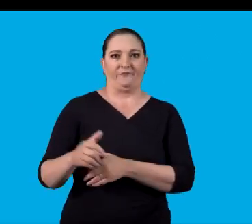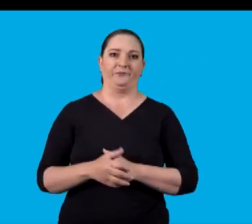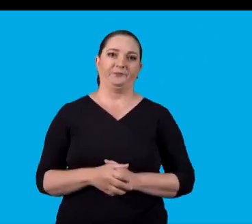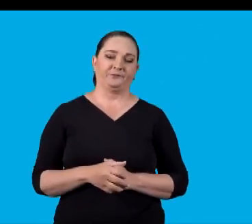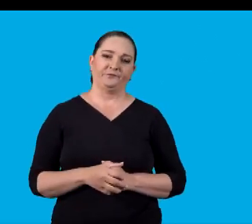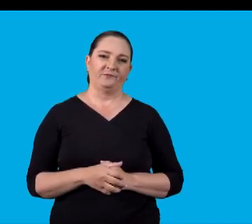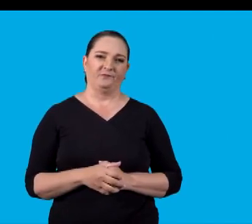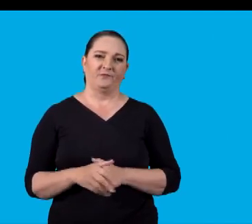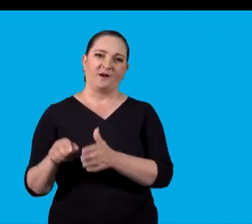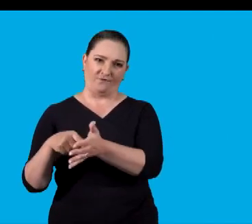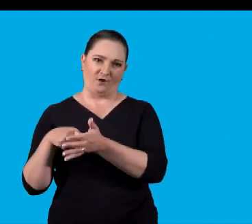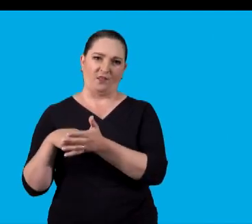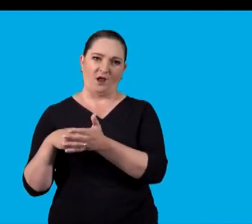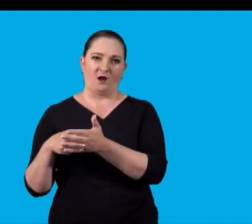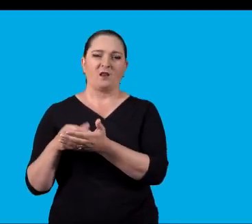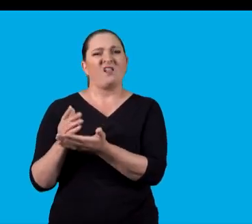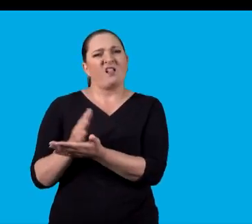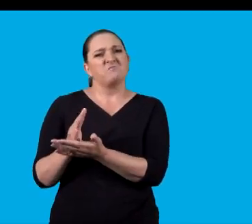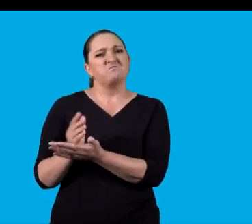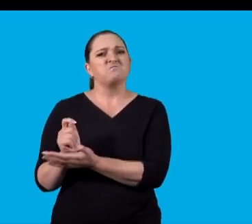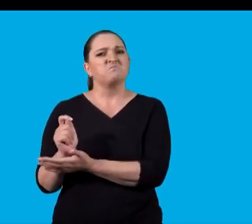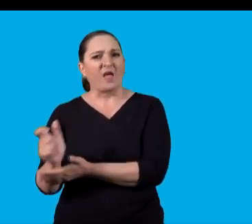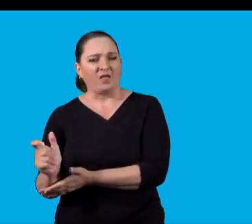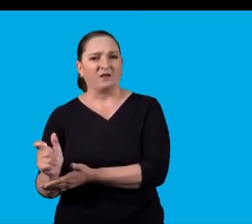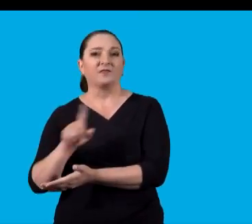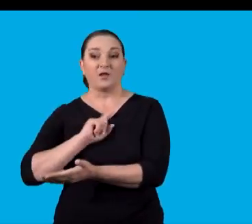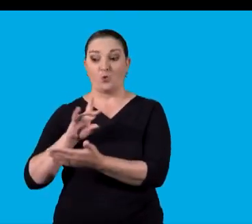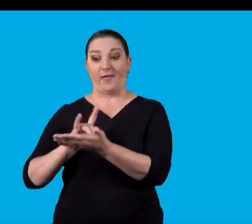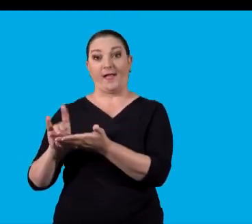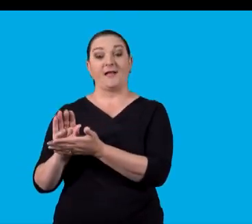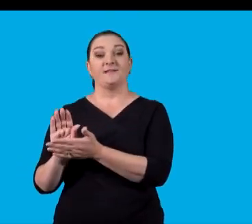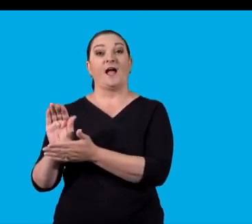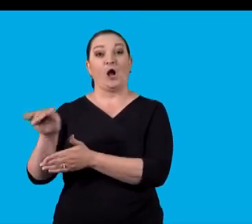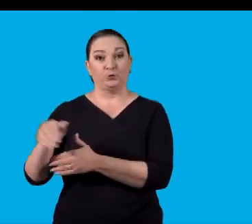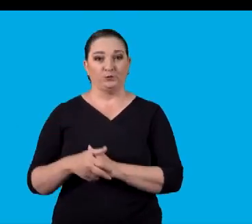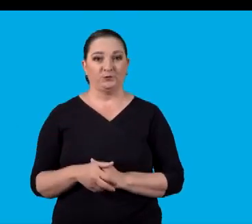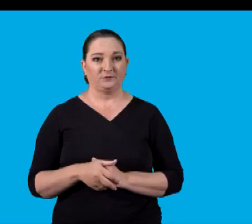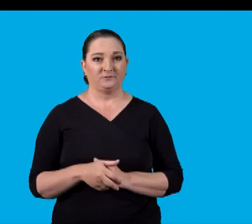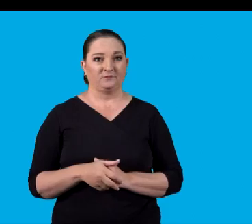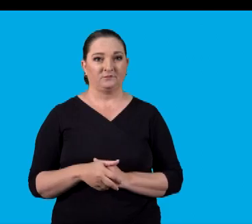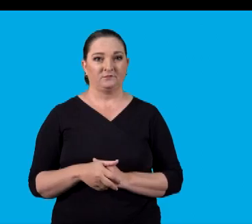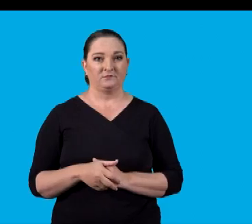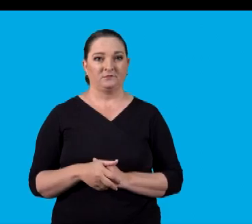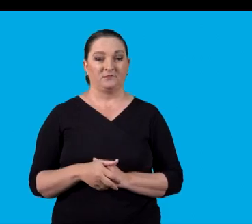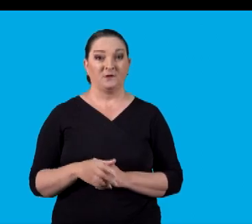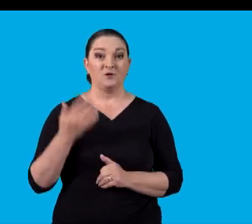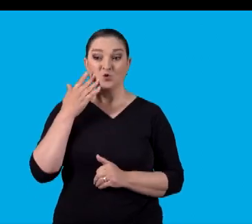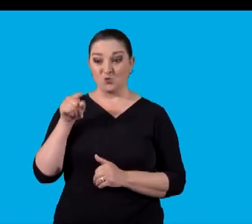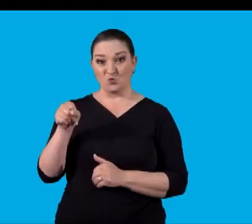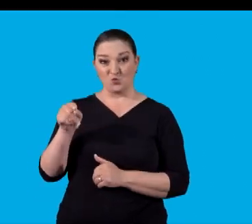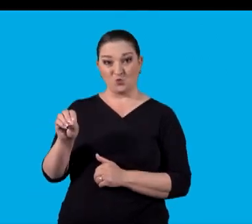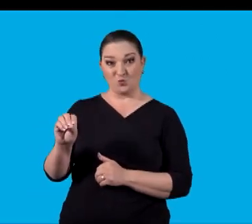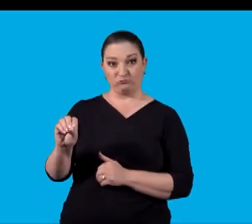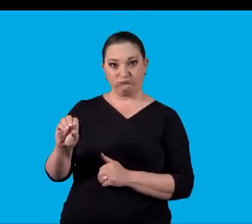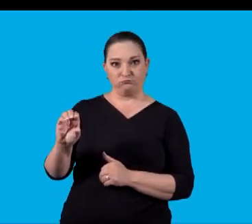outflow. A decrease in the loan, that means we have paid a part of the loan, so it's a cash